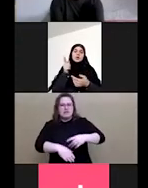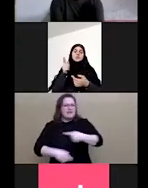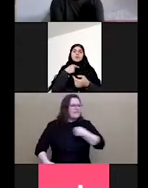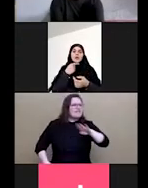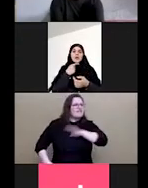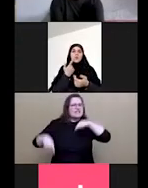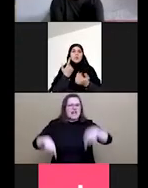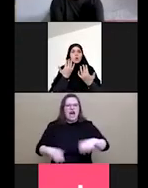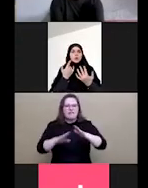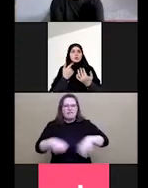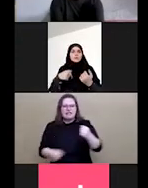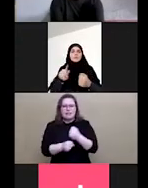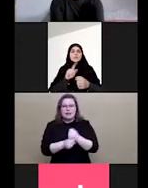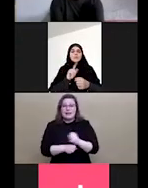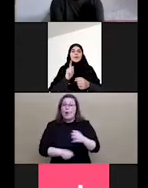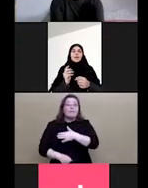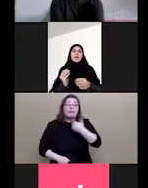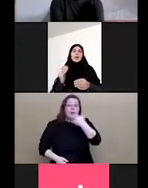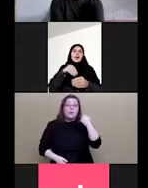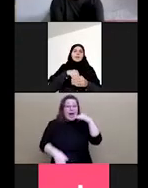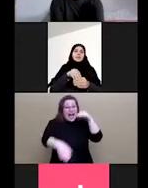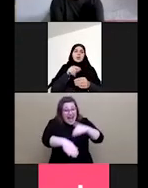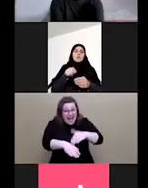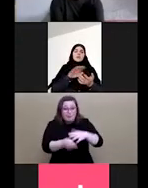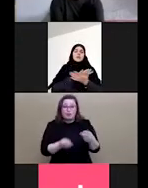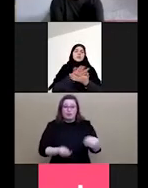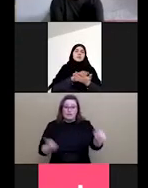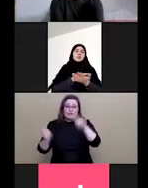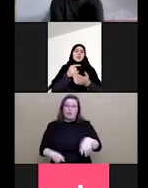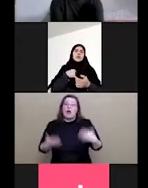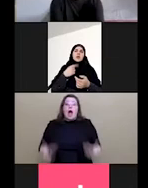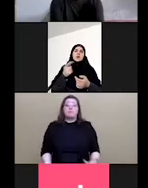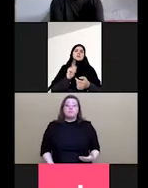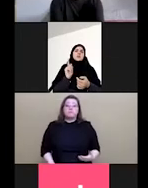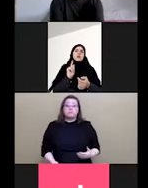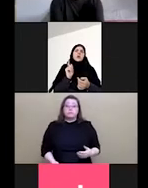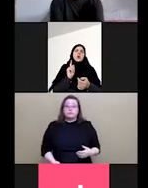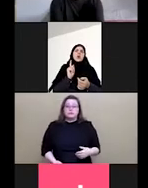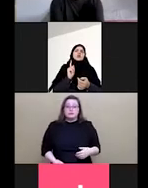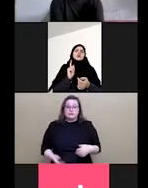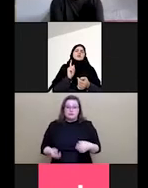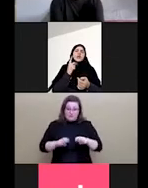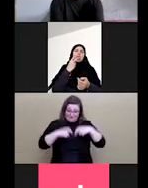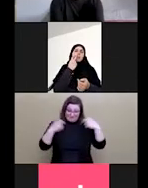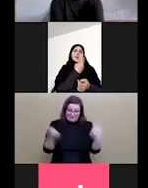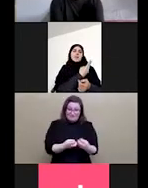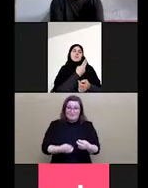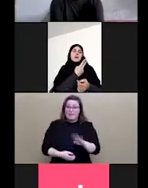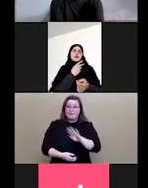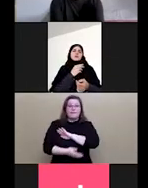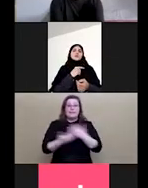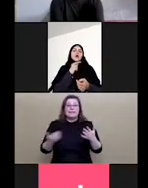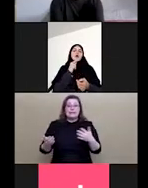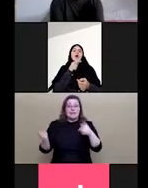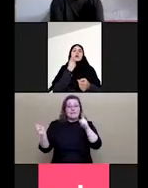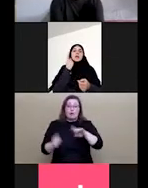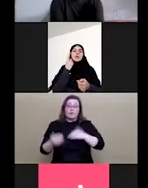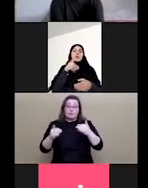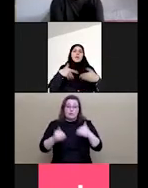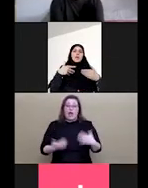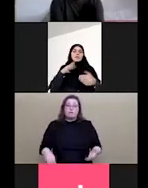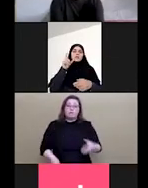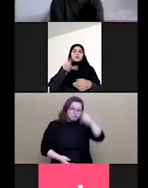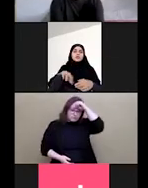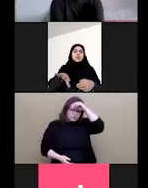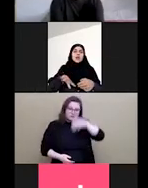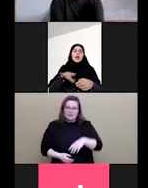So basically, she told me she participated in the Dialogue for the Future, but she really pushed for it. She really wanted to be